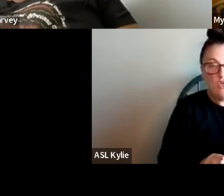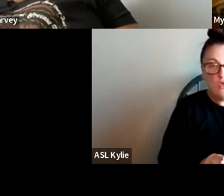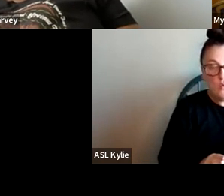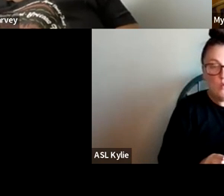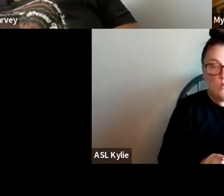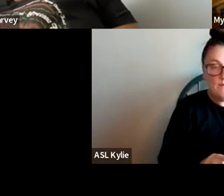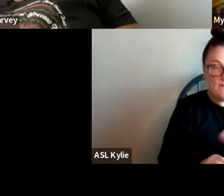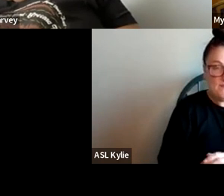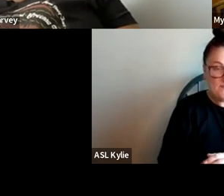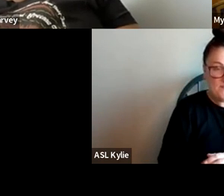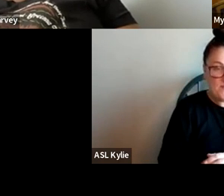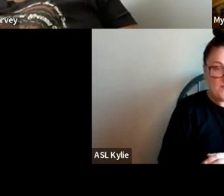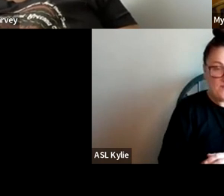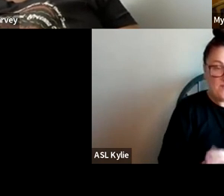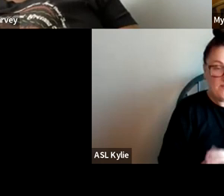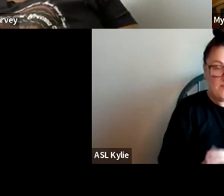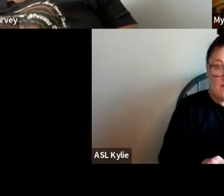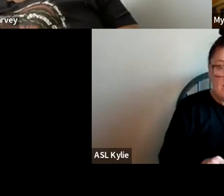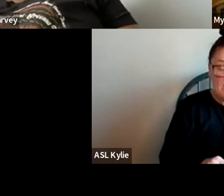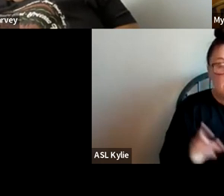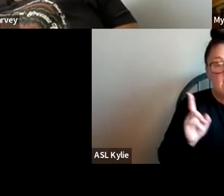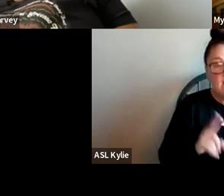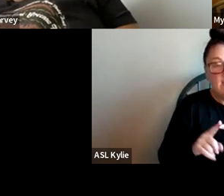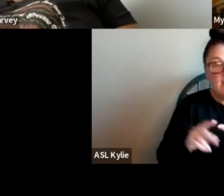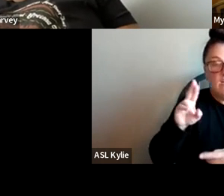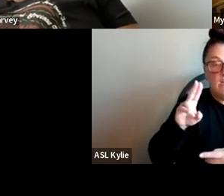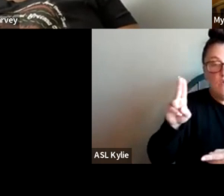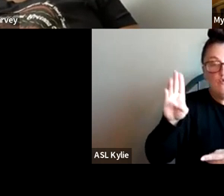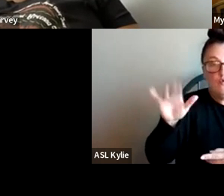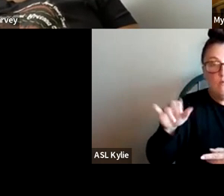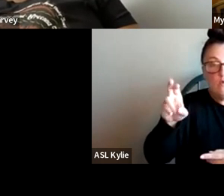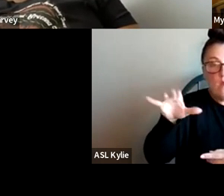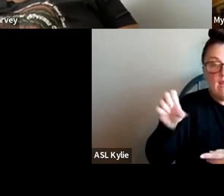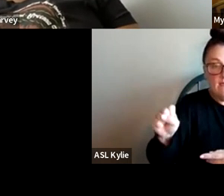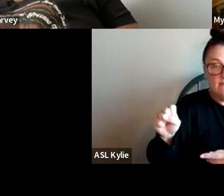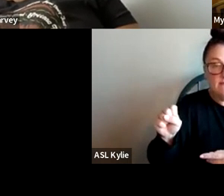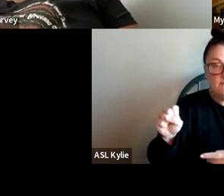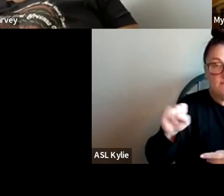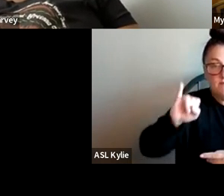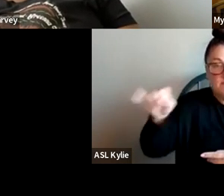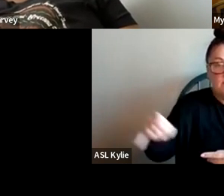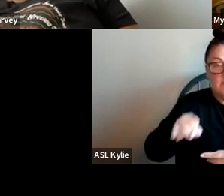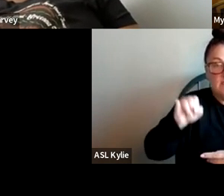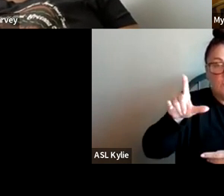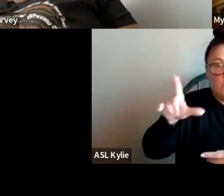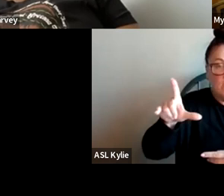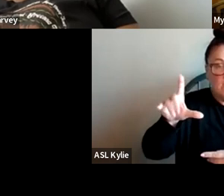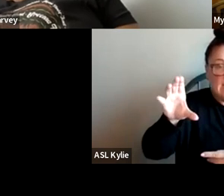speaker. And after Carrie, we have Ruby Reyes, Jill